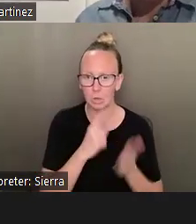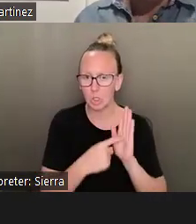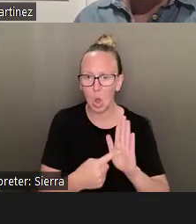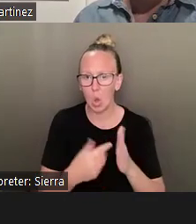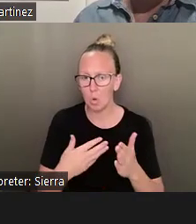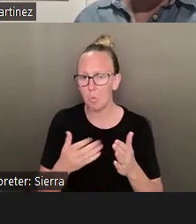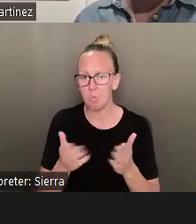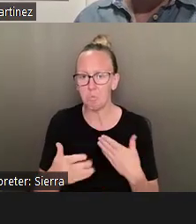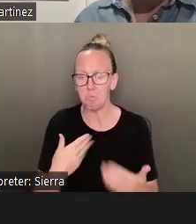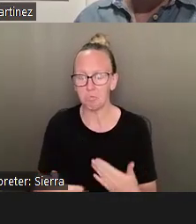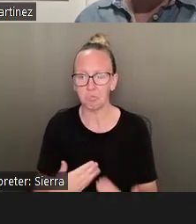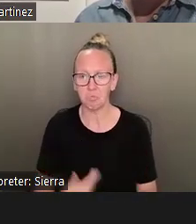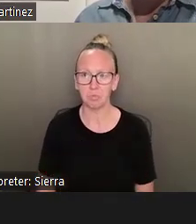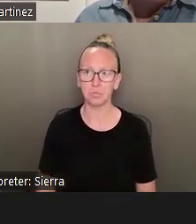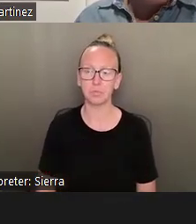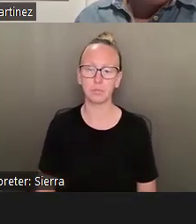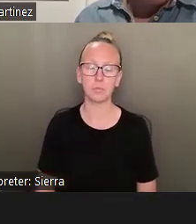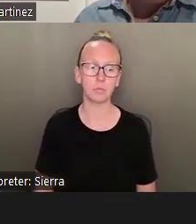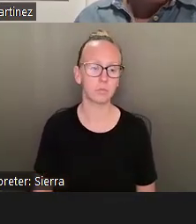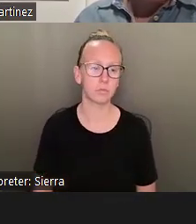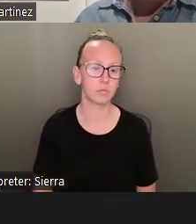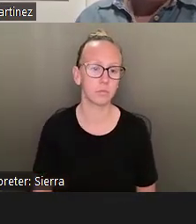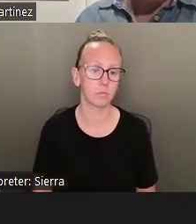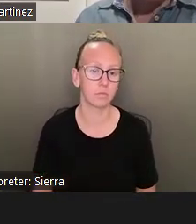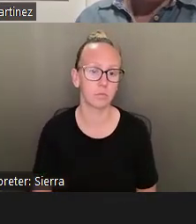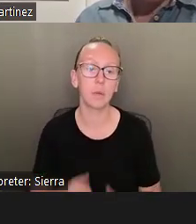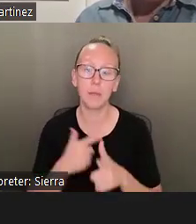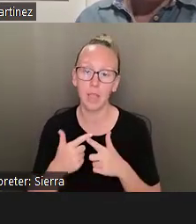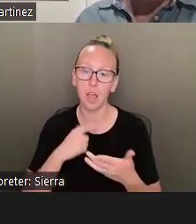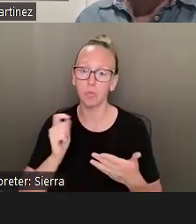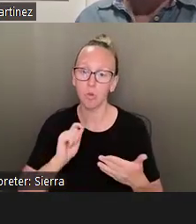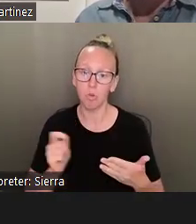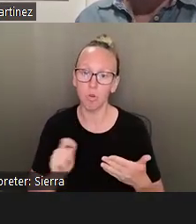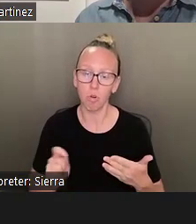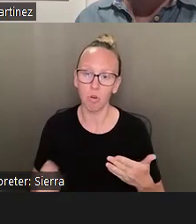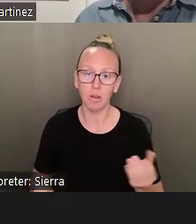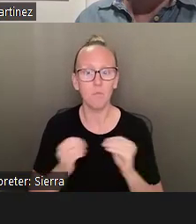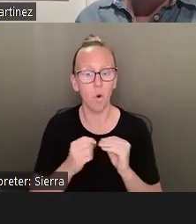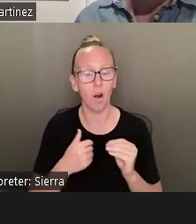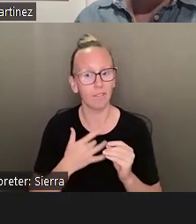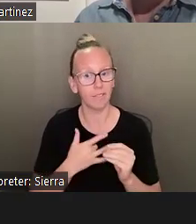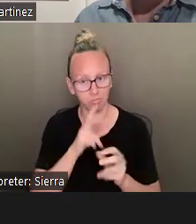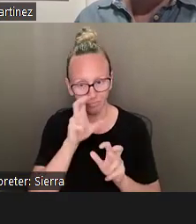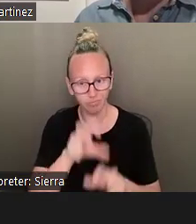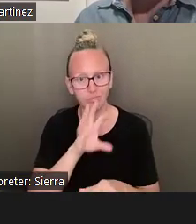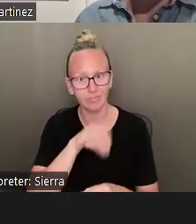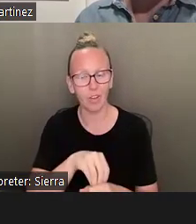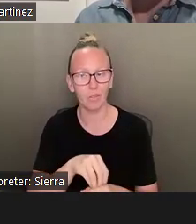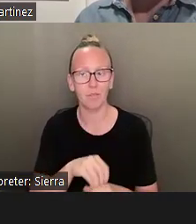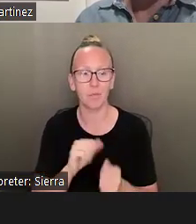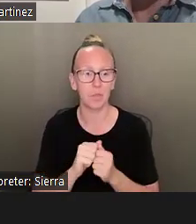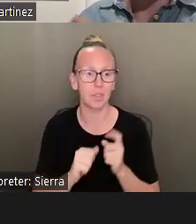matter. But the more I wrote, the more invested I became in